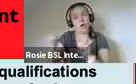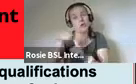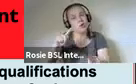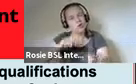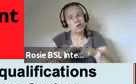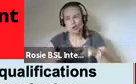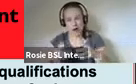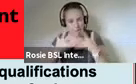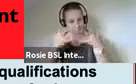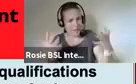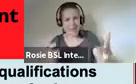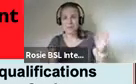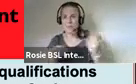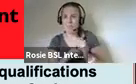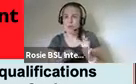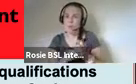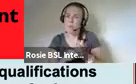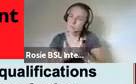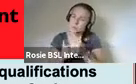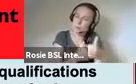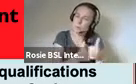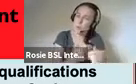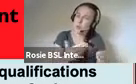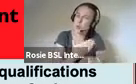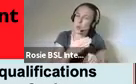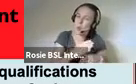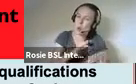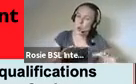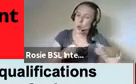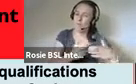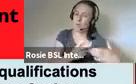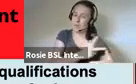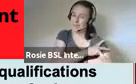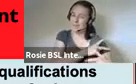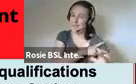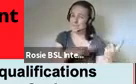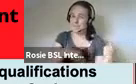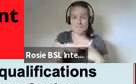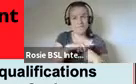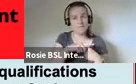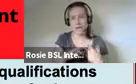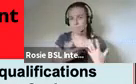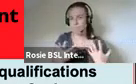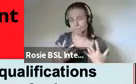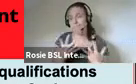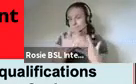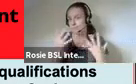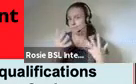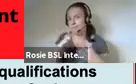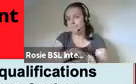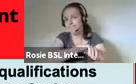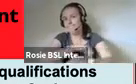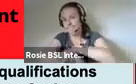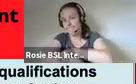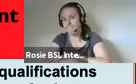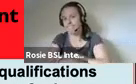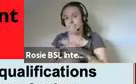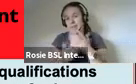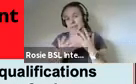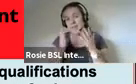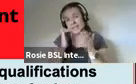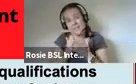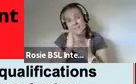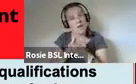major problems in supporting the workforce staff, and there is definitely a huge role for